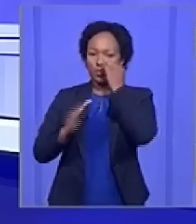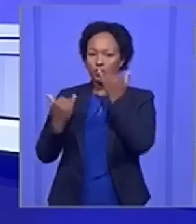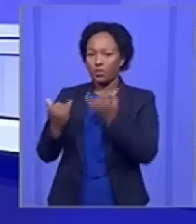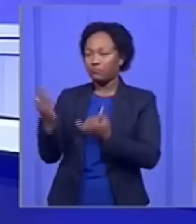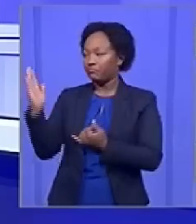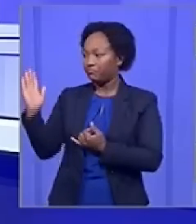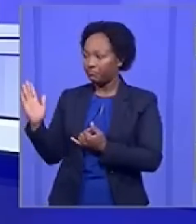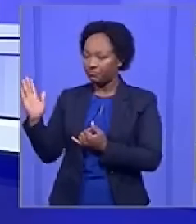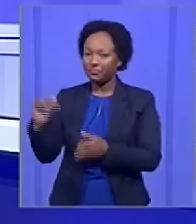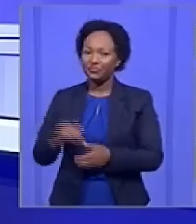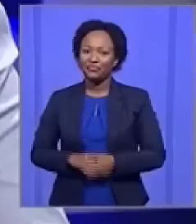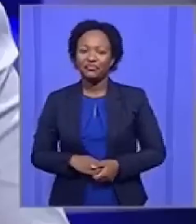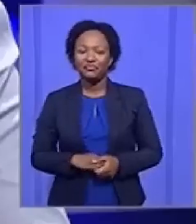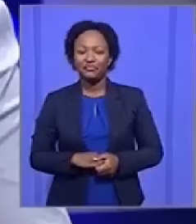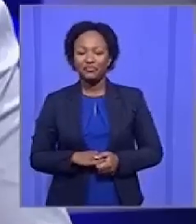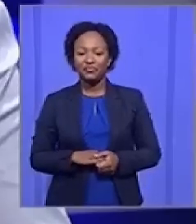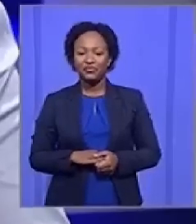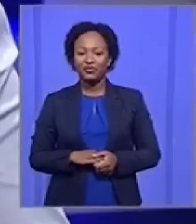dihloho.